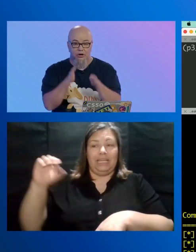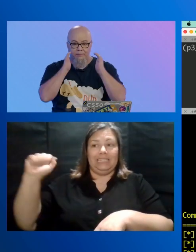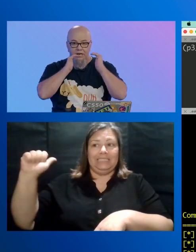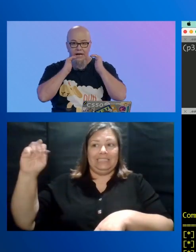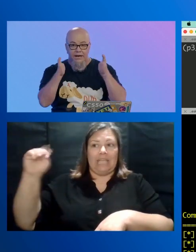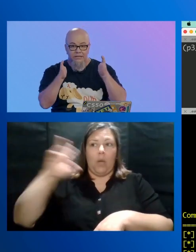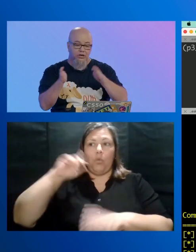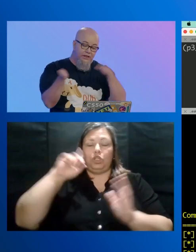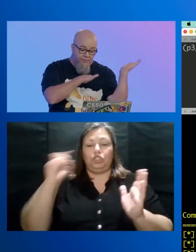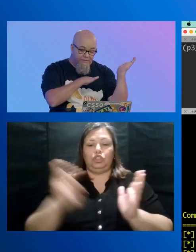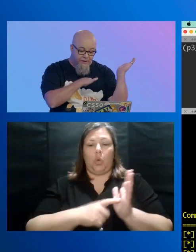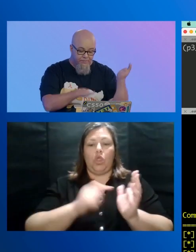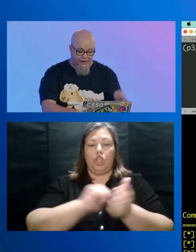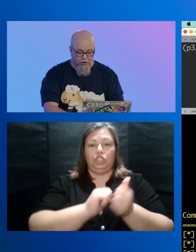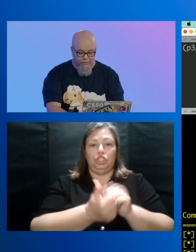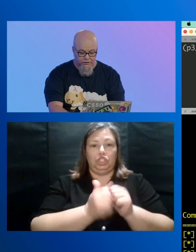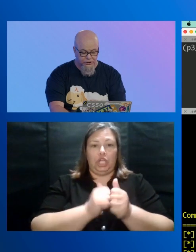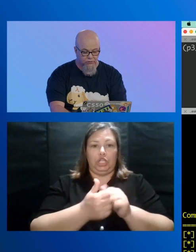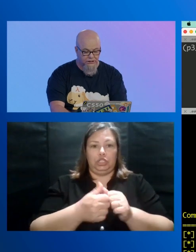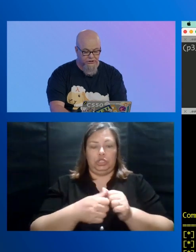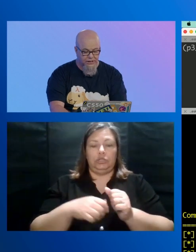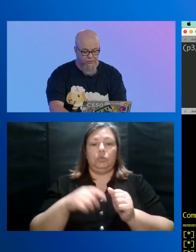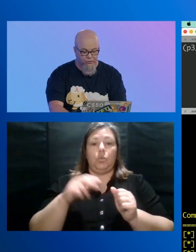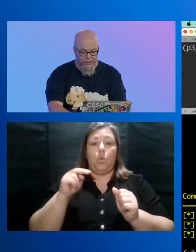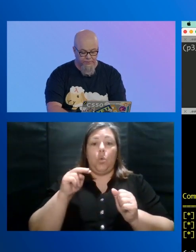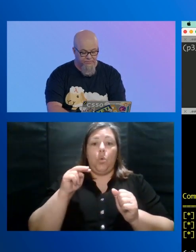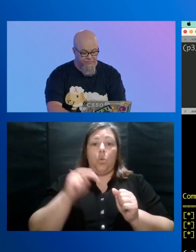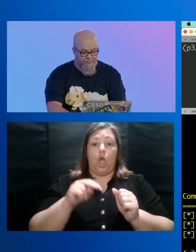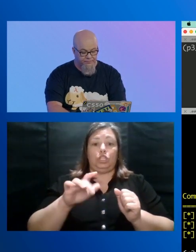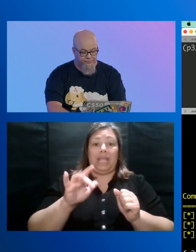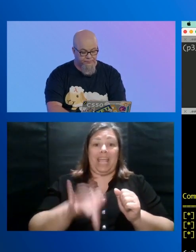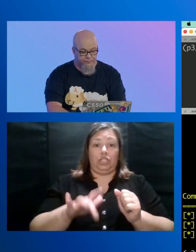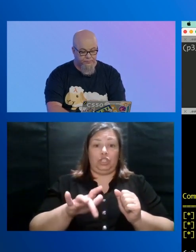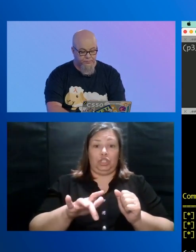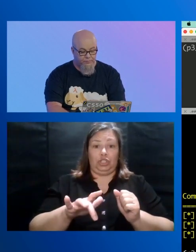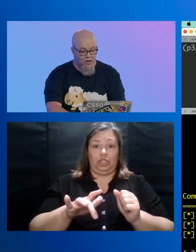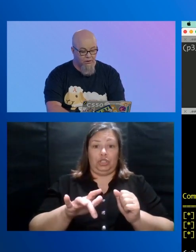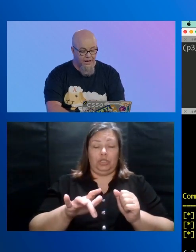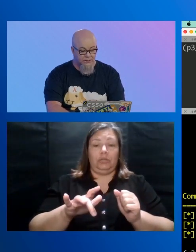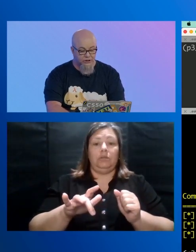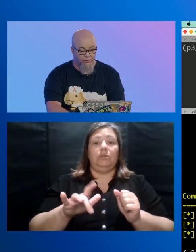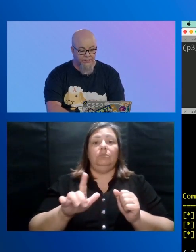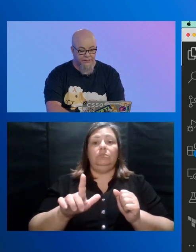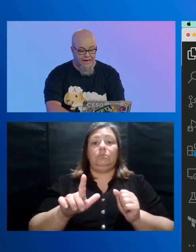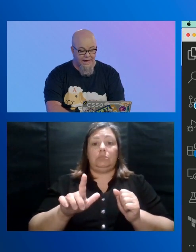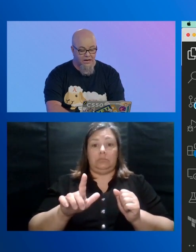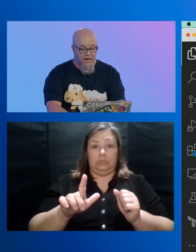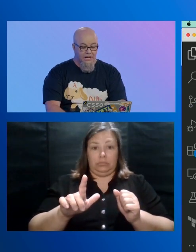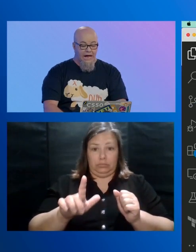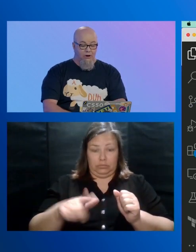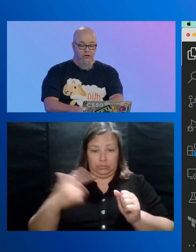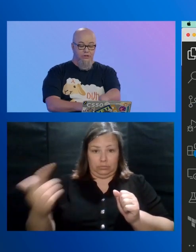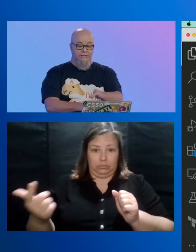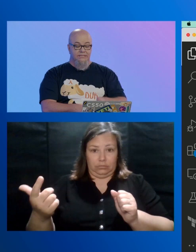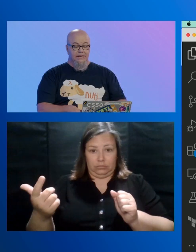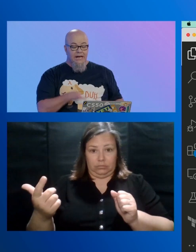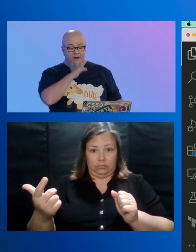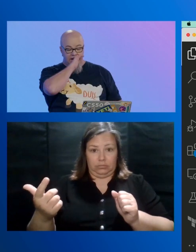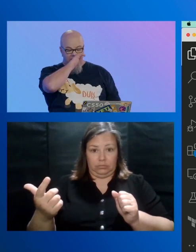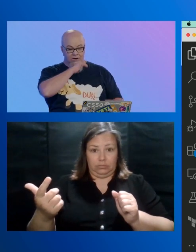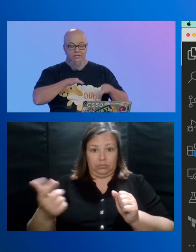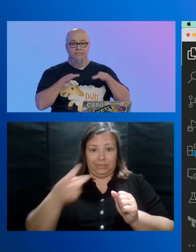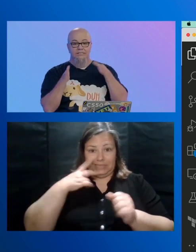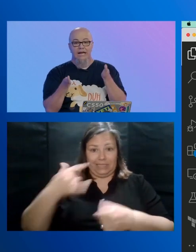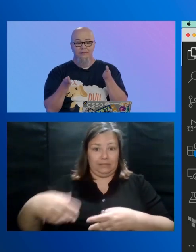changes. So I'm going to hit enter, and then I'm going to flip back over. So let's do that real quick. All right, so we did that. Now, you can see